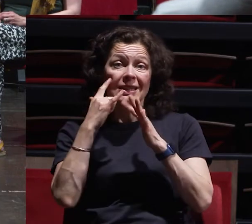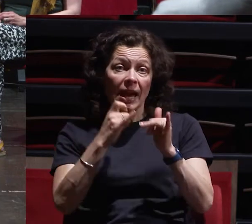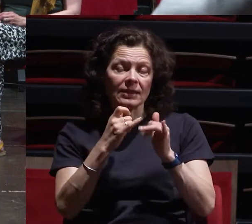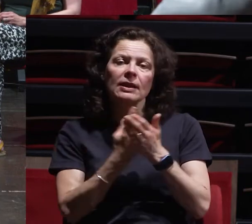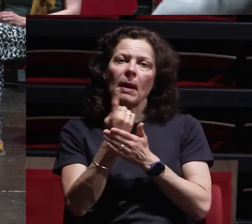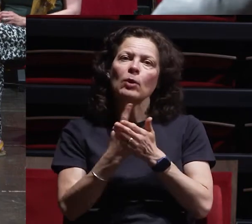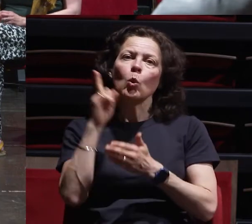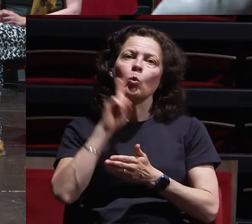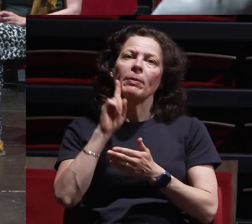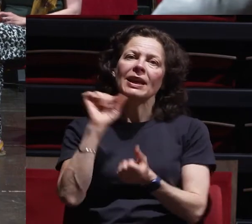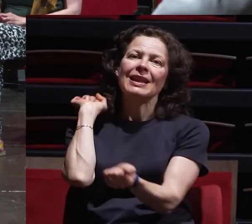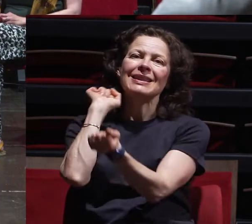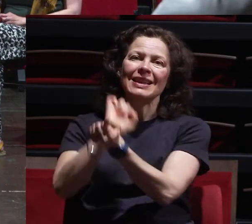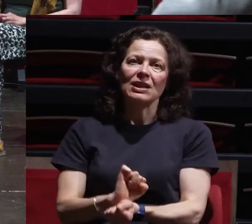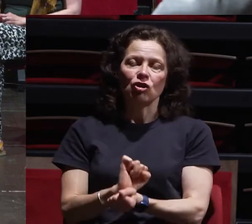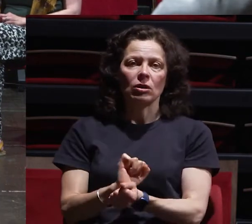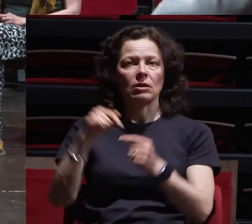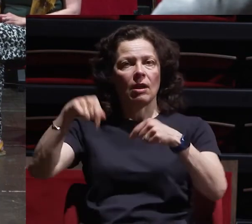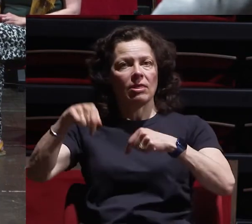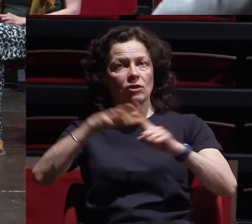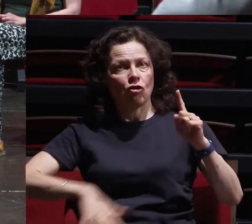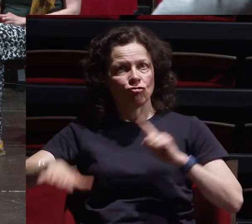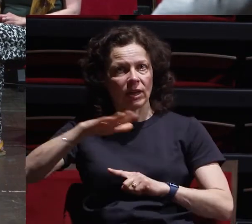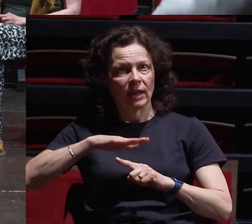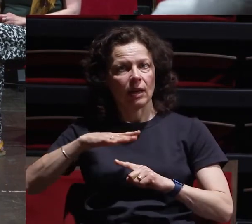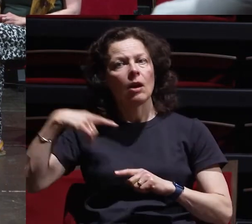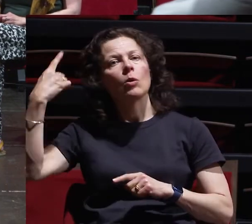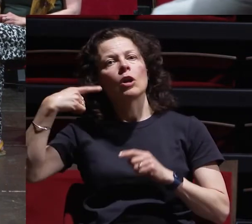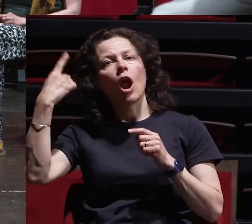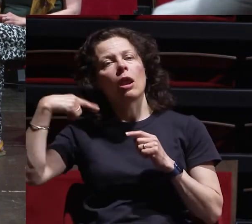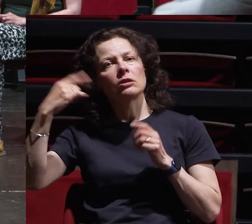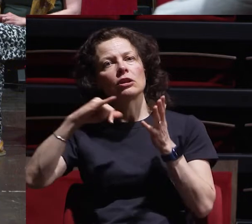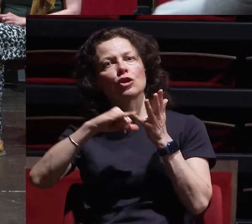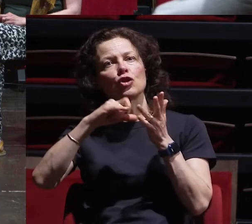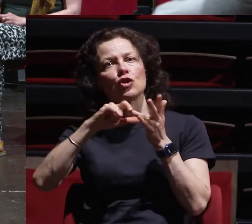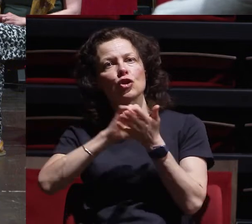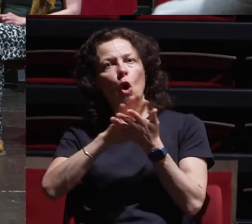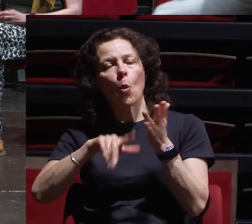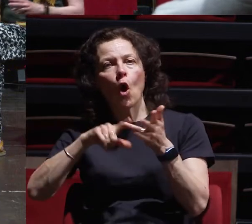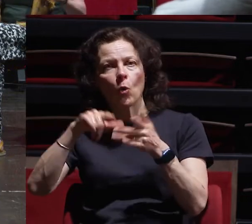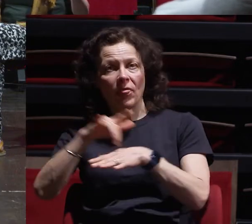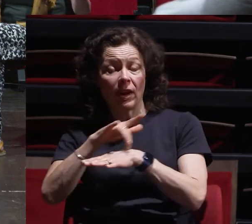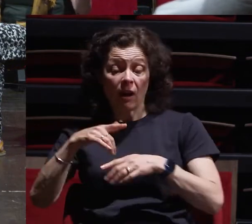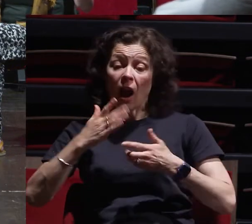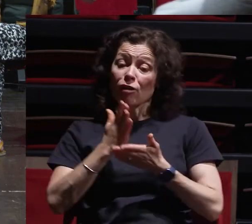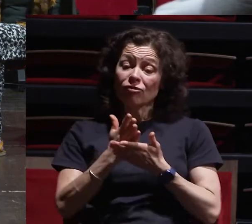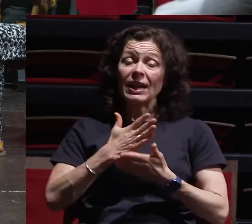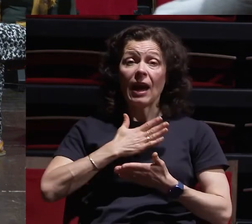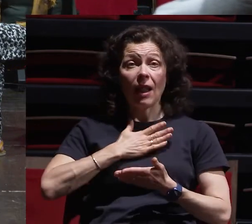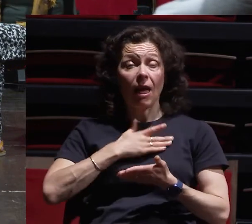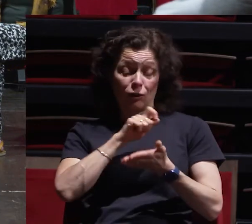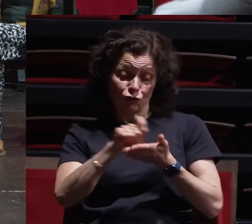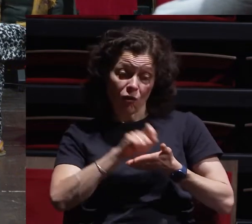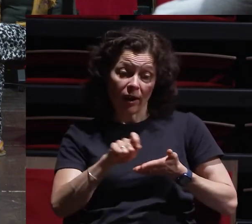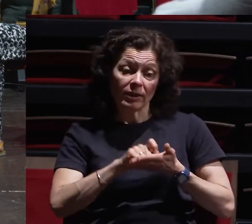the experience of women in detention in this country. And I really like to write community